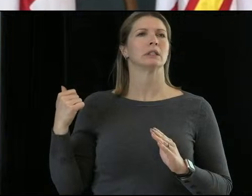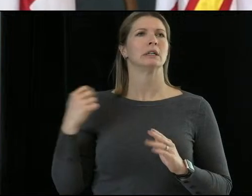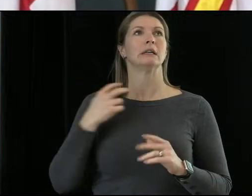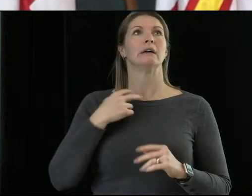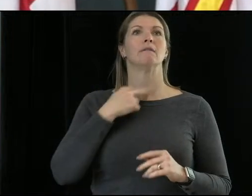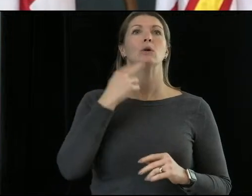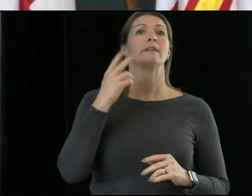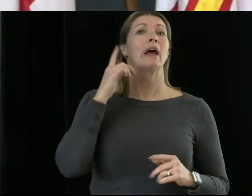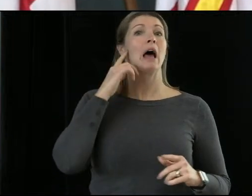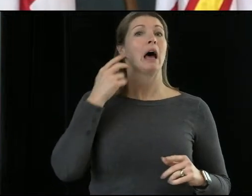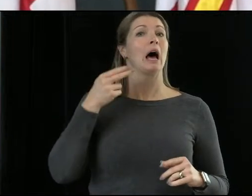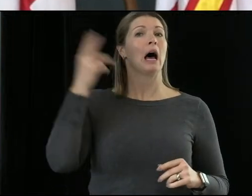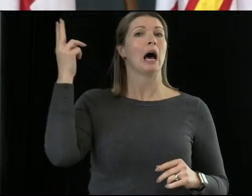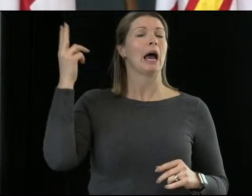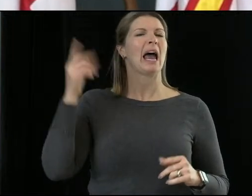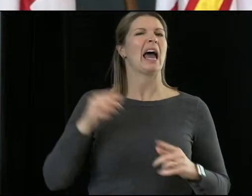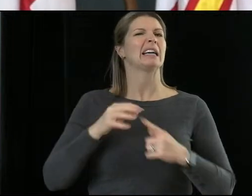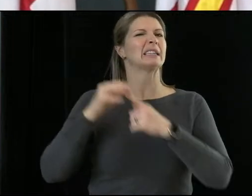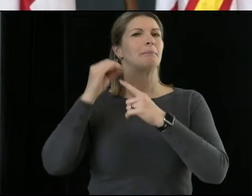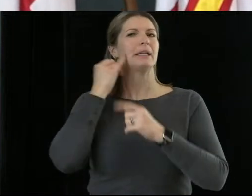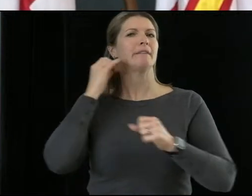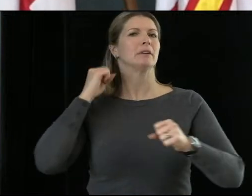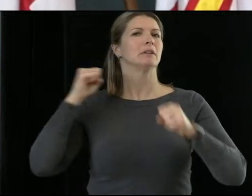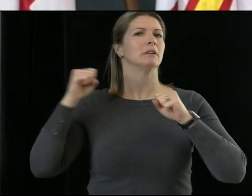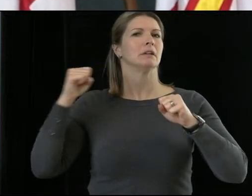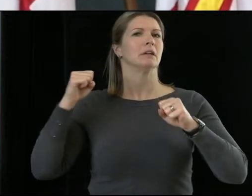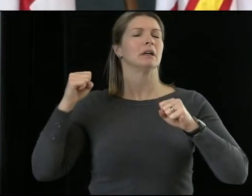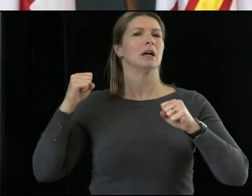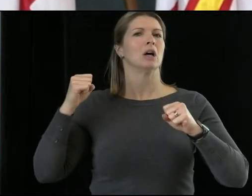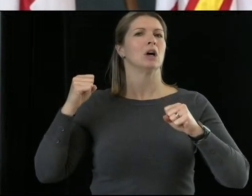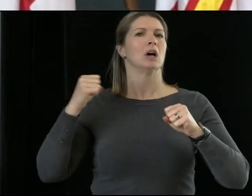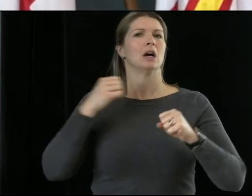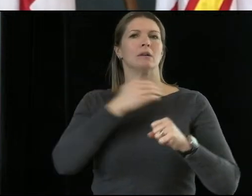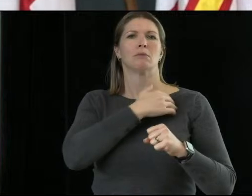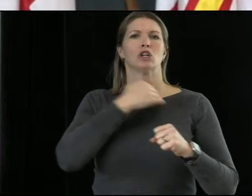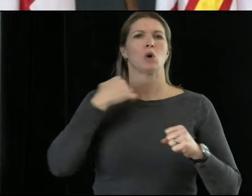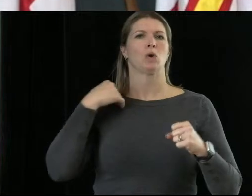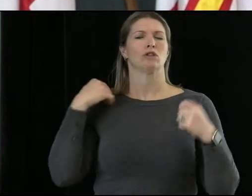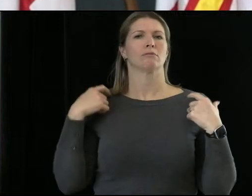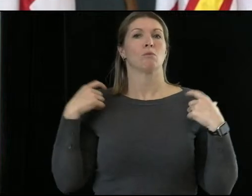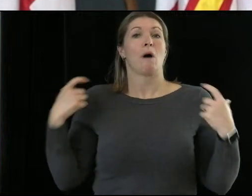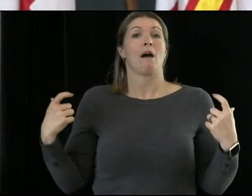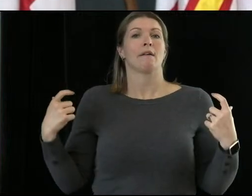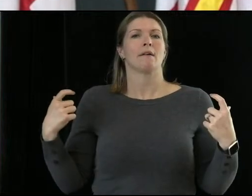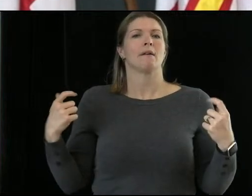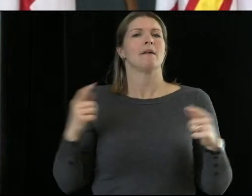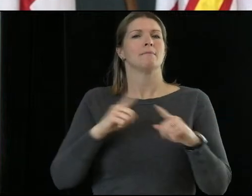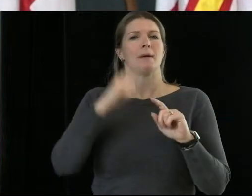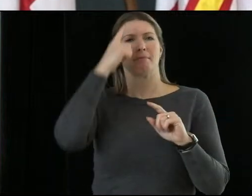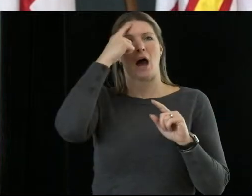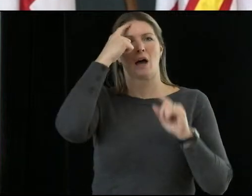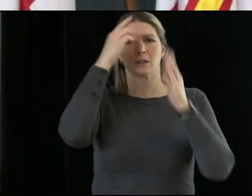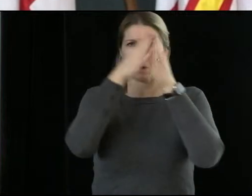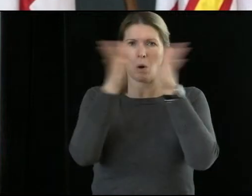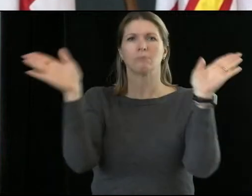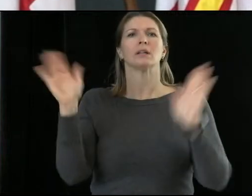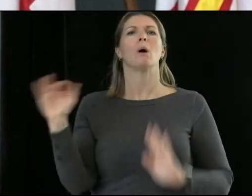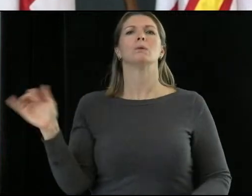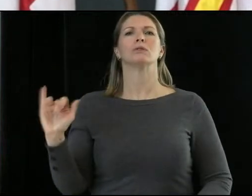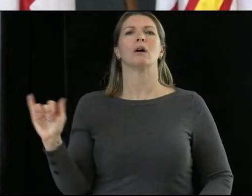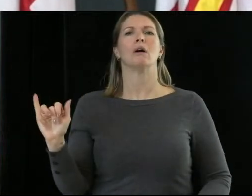allyship. My shoulders may have broadened, but so has my mind. And as your ally,